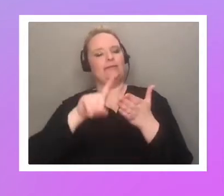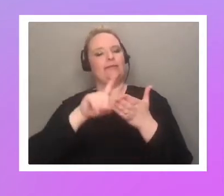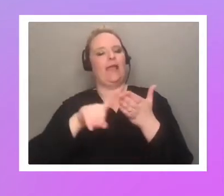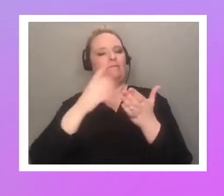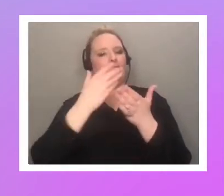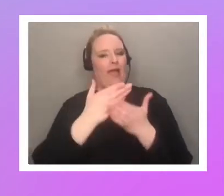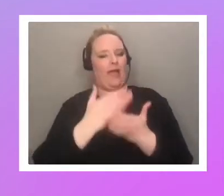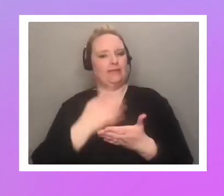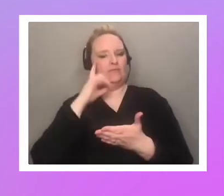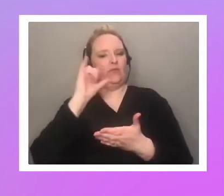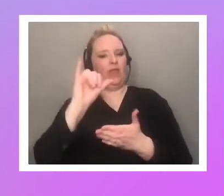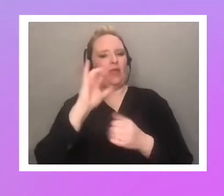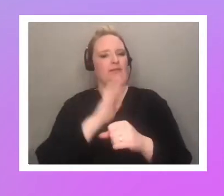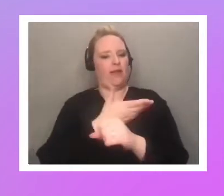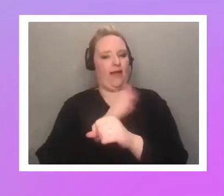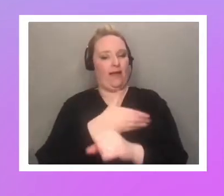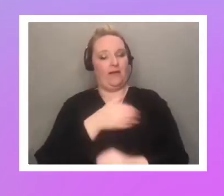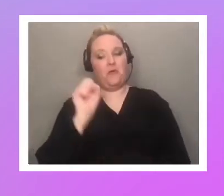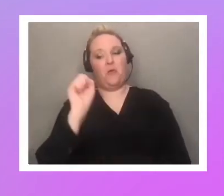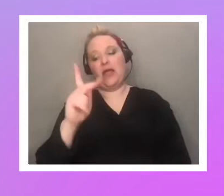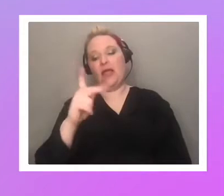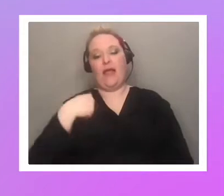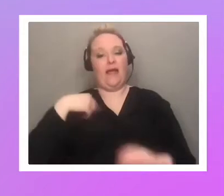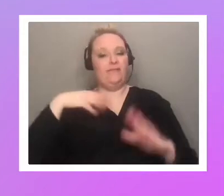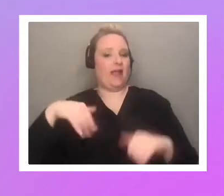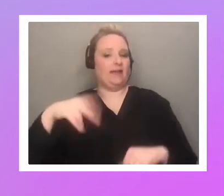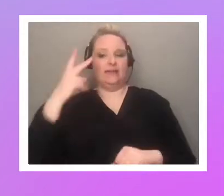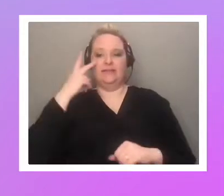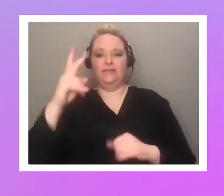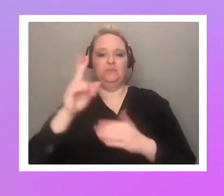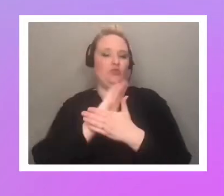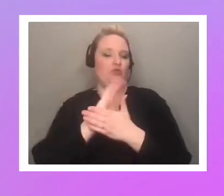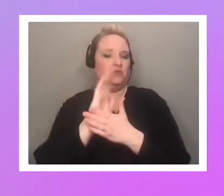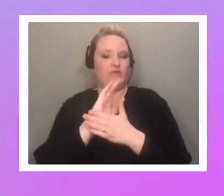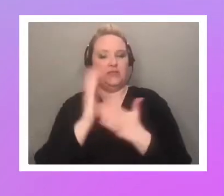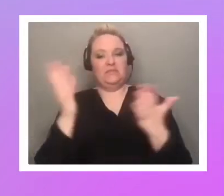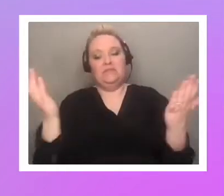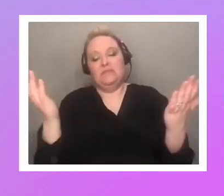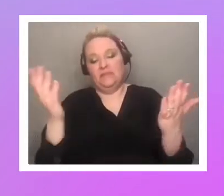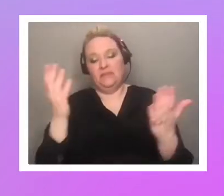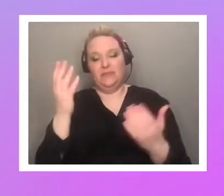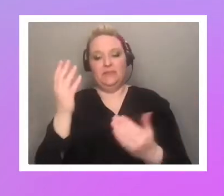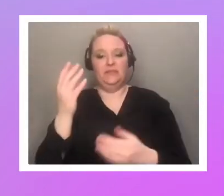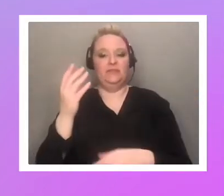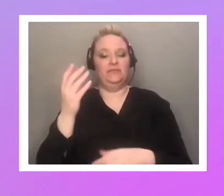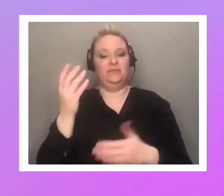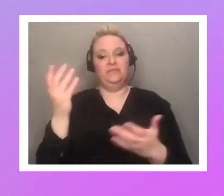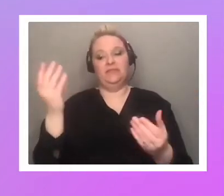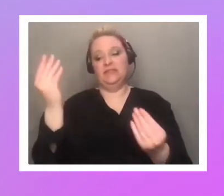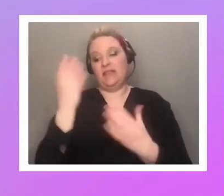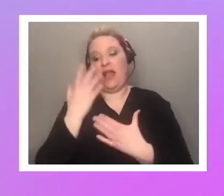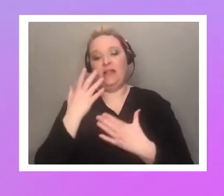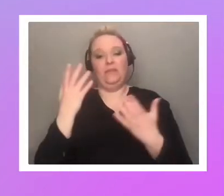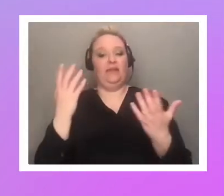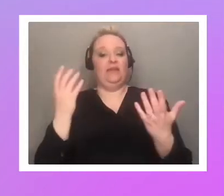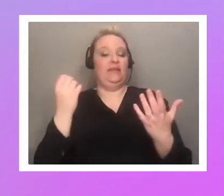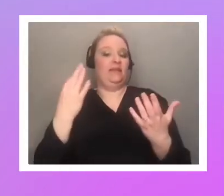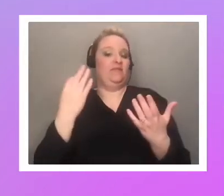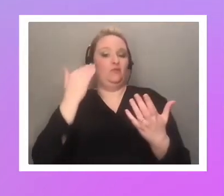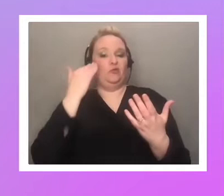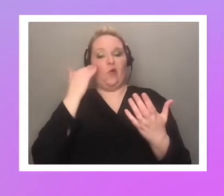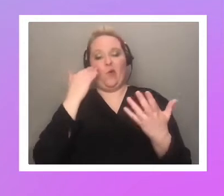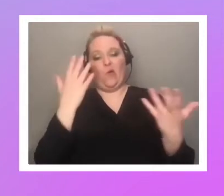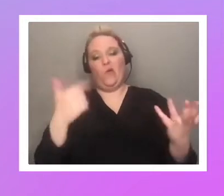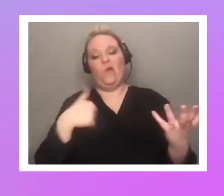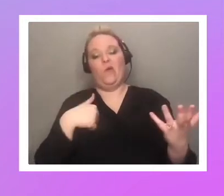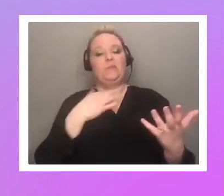song. And yeah, all right, I have not seen that movie, so you can tell me where they use it if you know. I would like